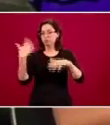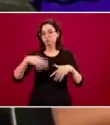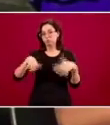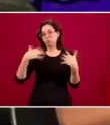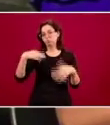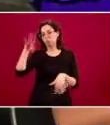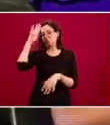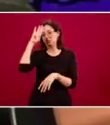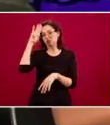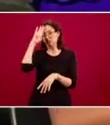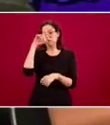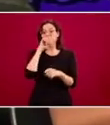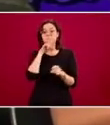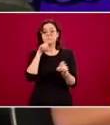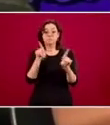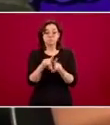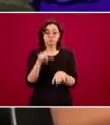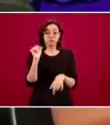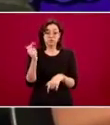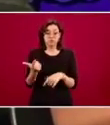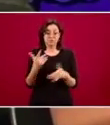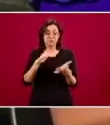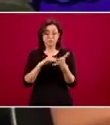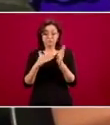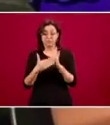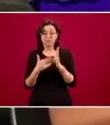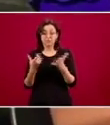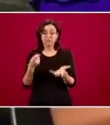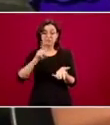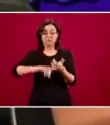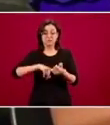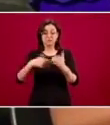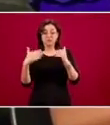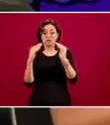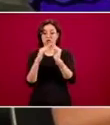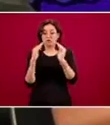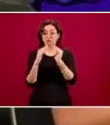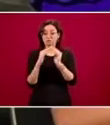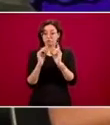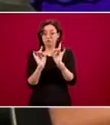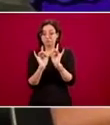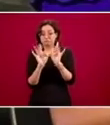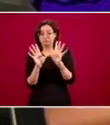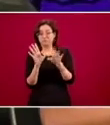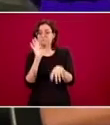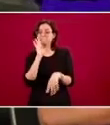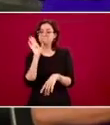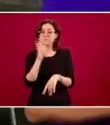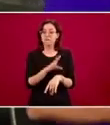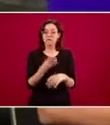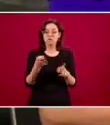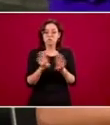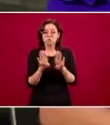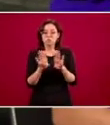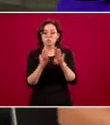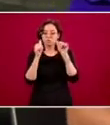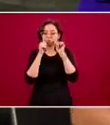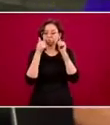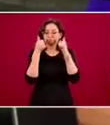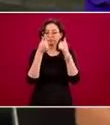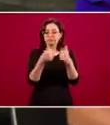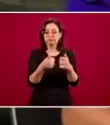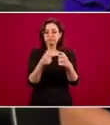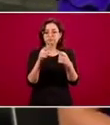depression or anxiety? Because we know other data, for example, domestic violence has increased